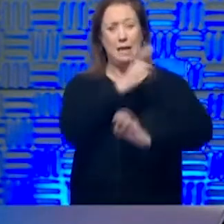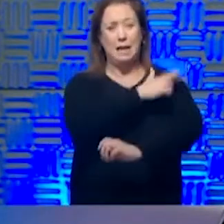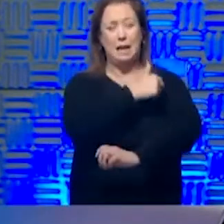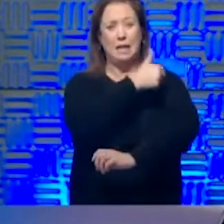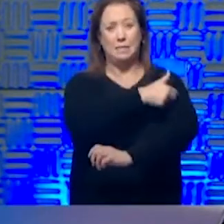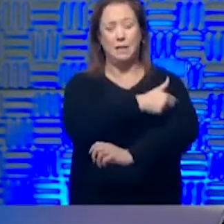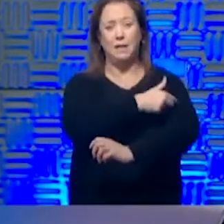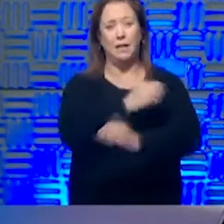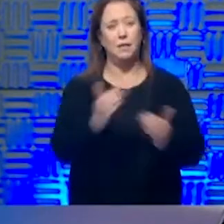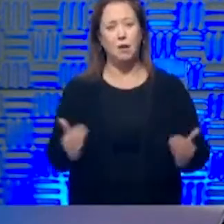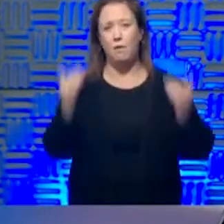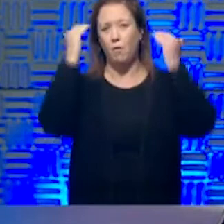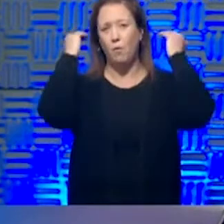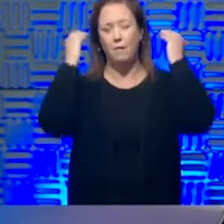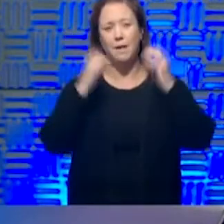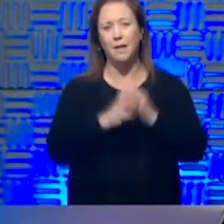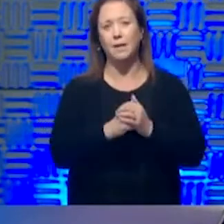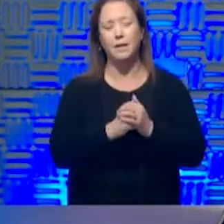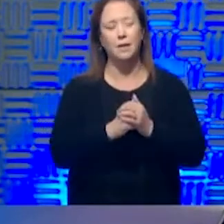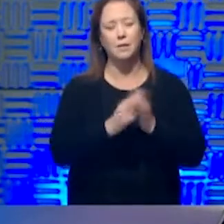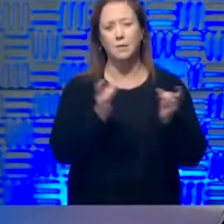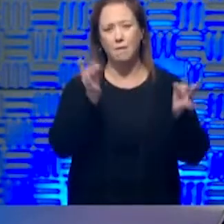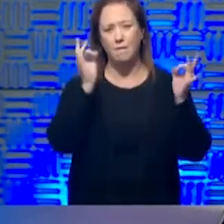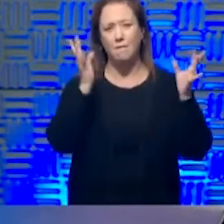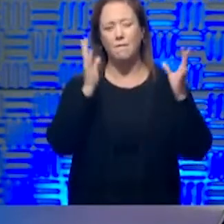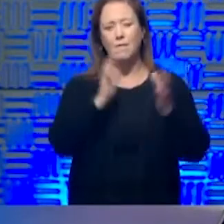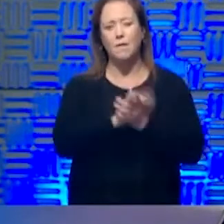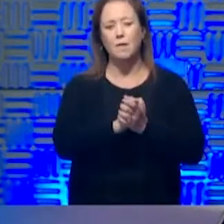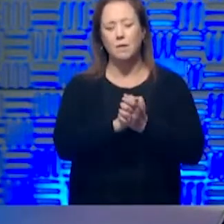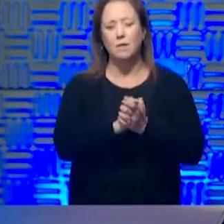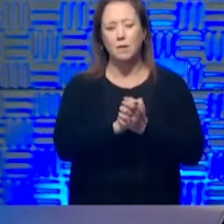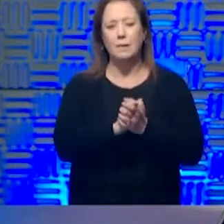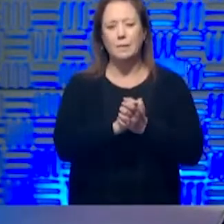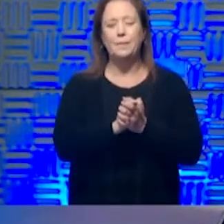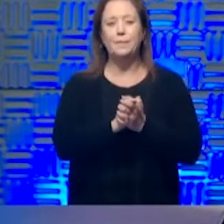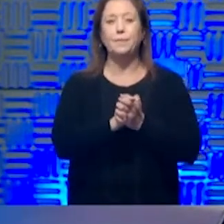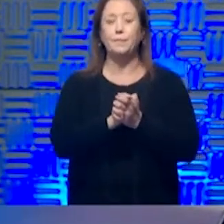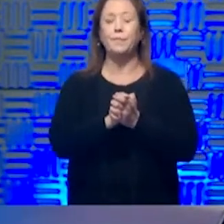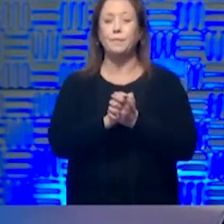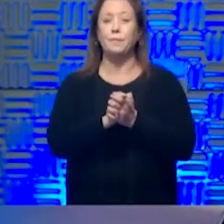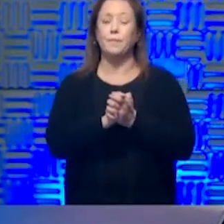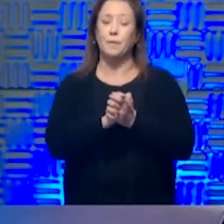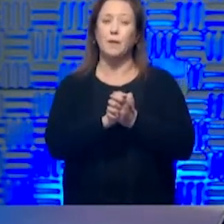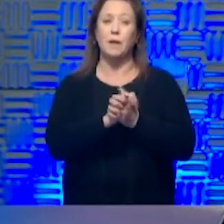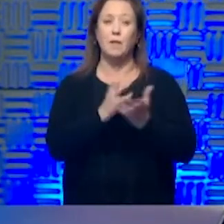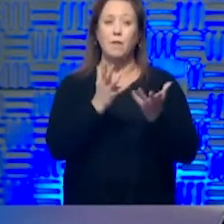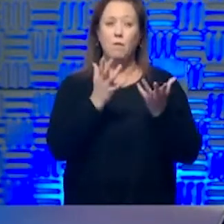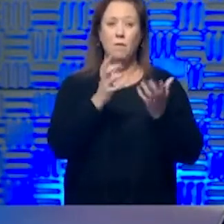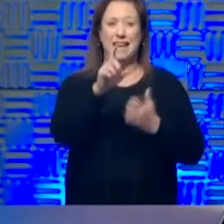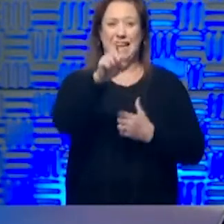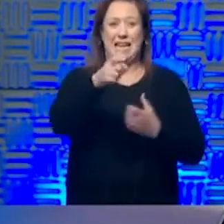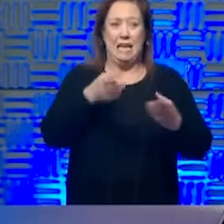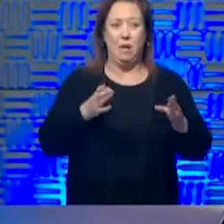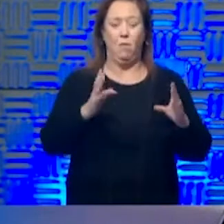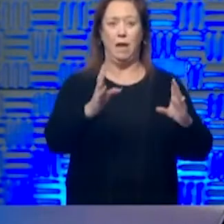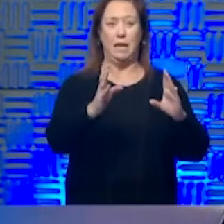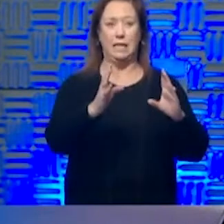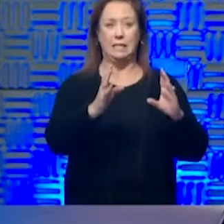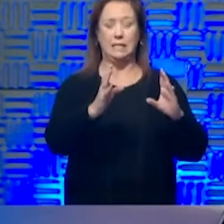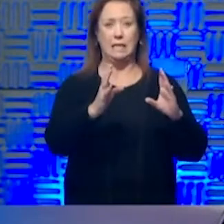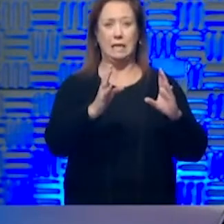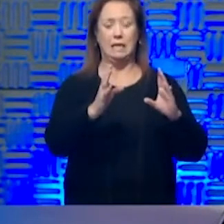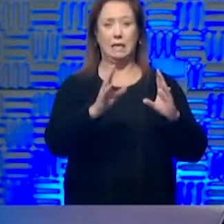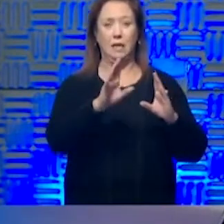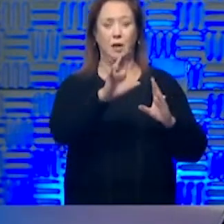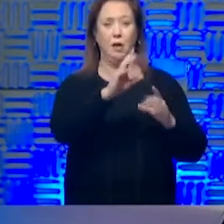is overwhelming. That's overwhelming. It's devastating. Overwhelming. And so, they're looking for ways that they can free